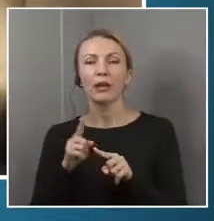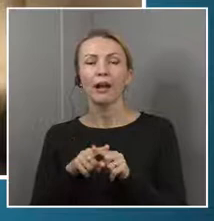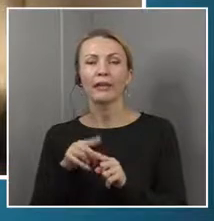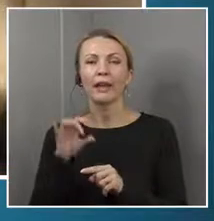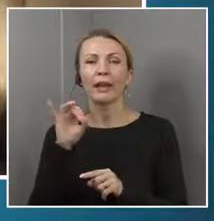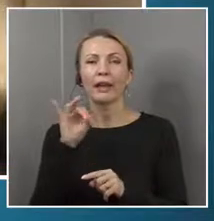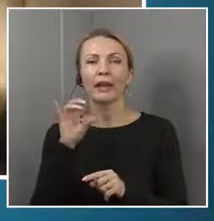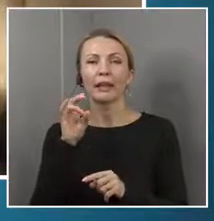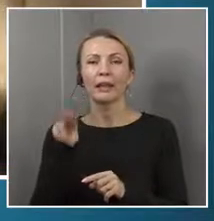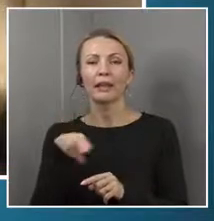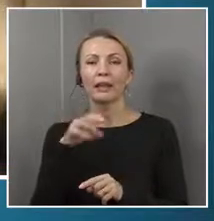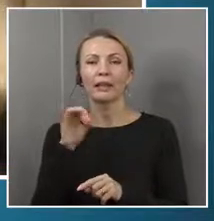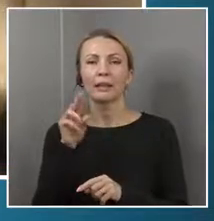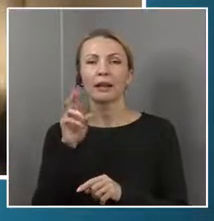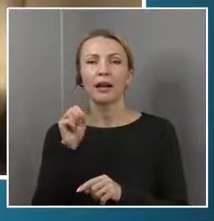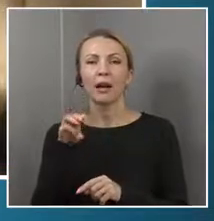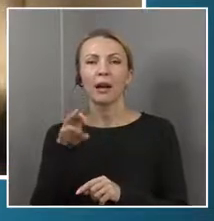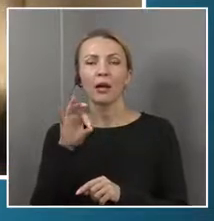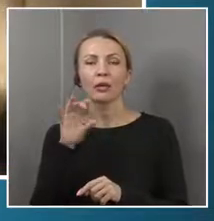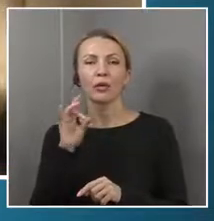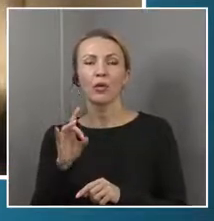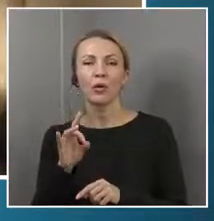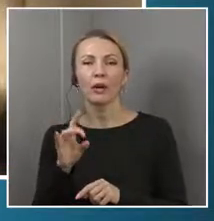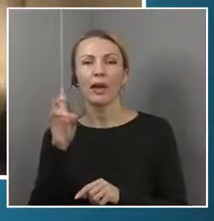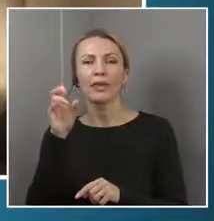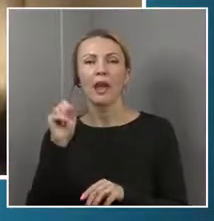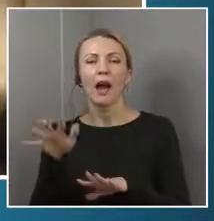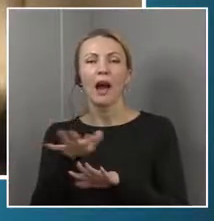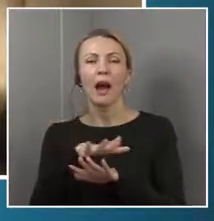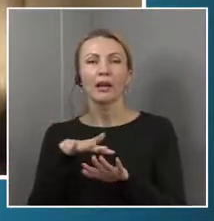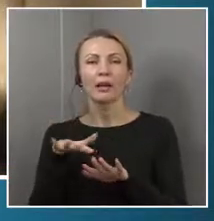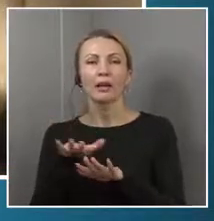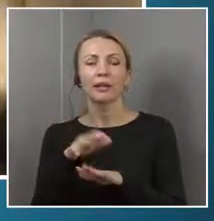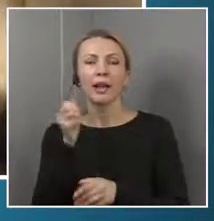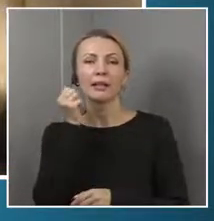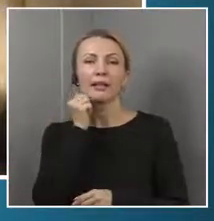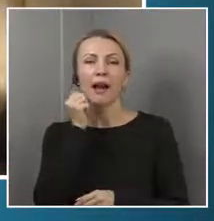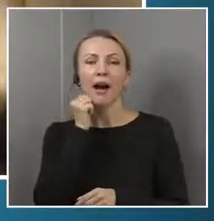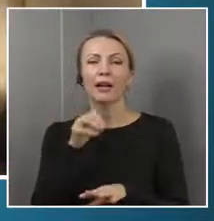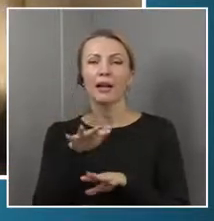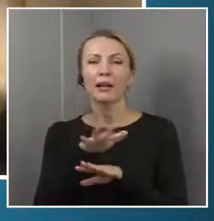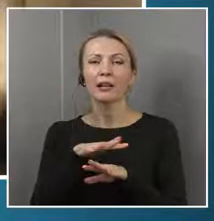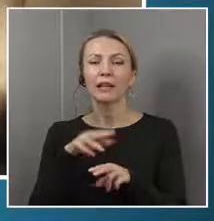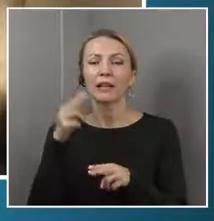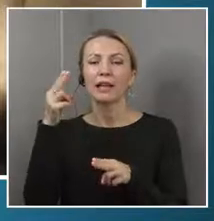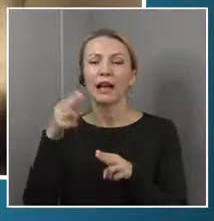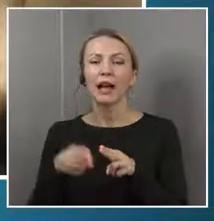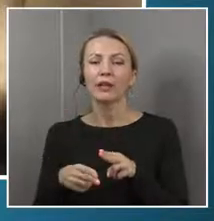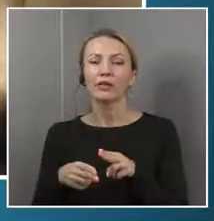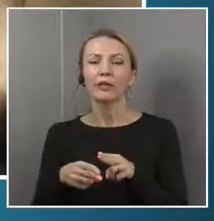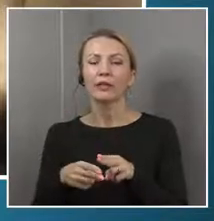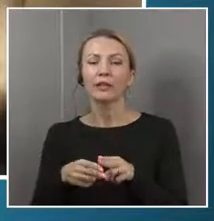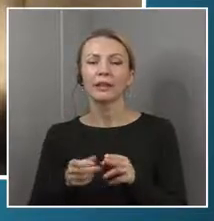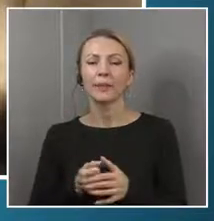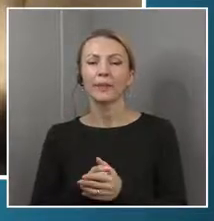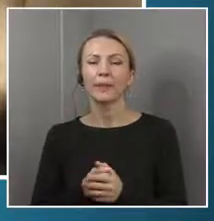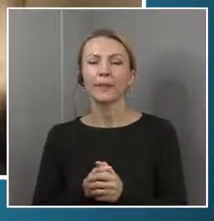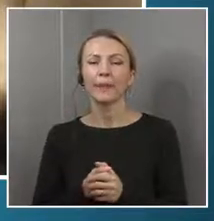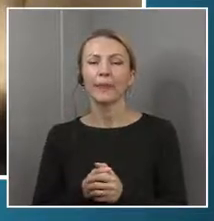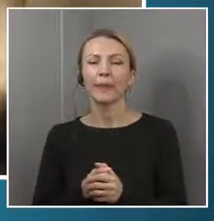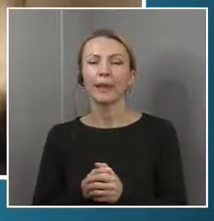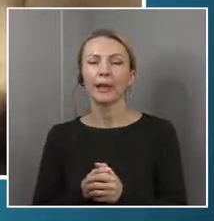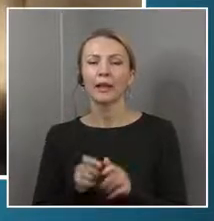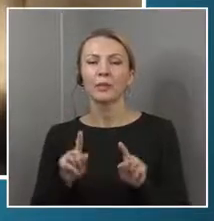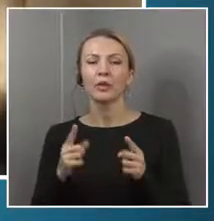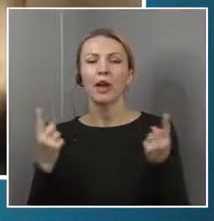is, in a way, upending the traditions of the importance placed on provenance, for example,